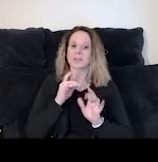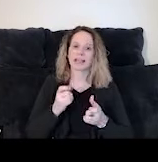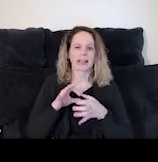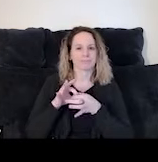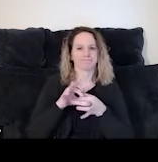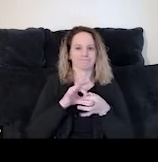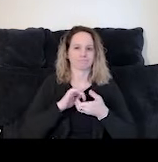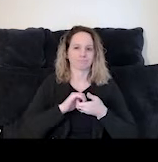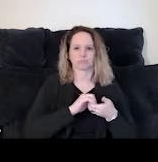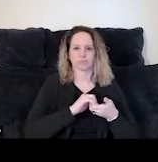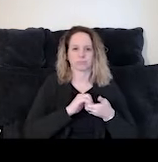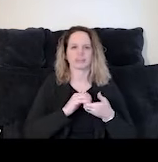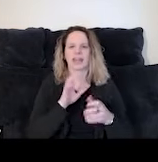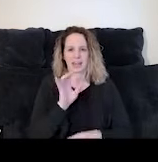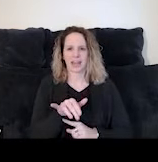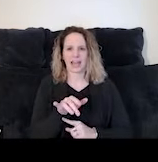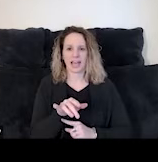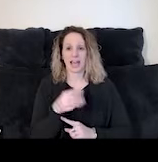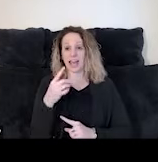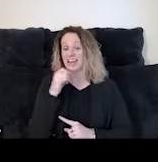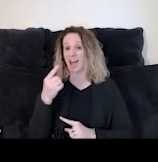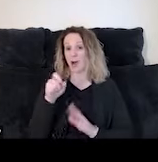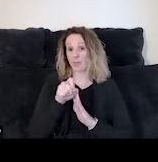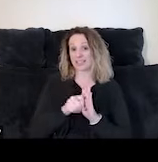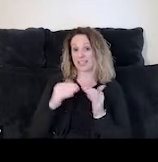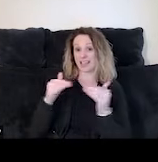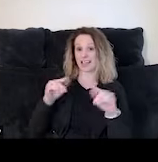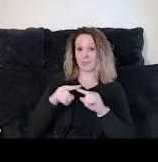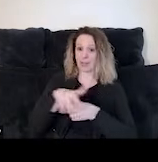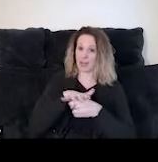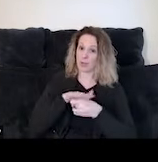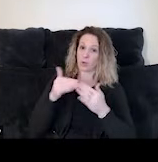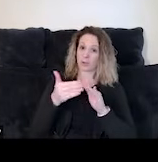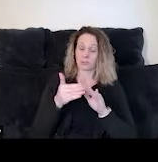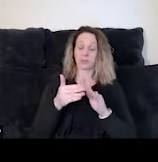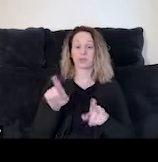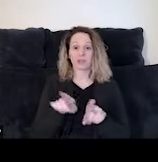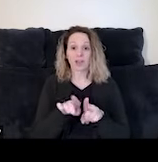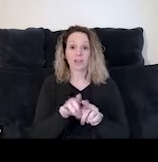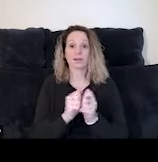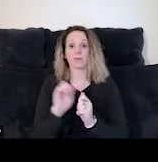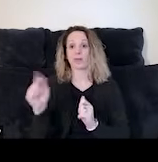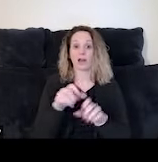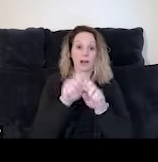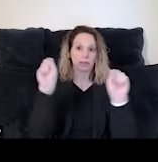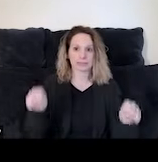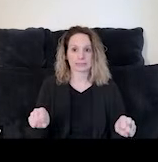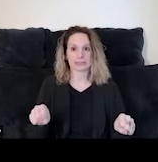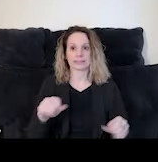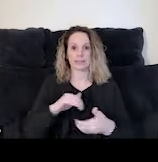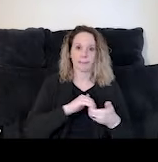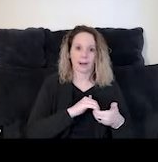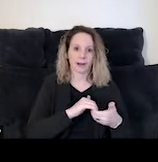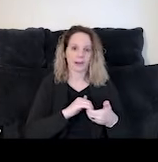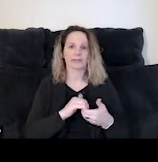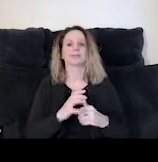coordination, not just at the state level, but at the local community level among all of the systems and partners that